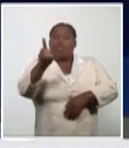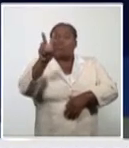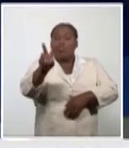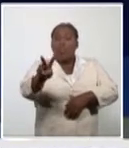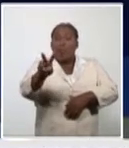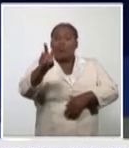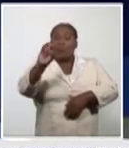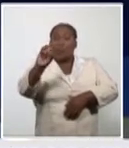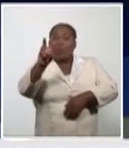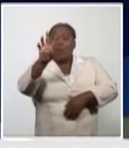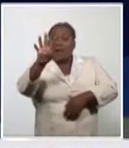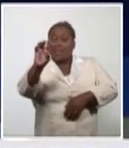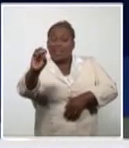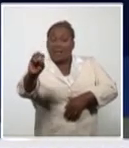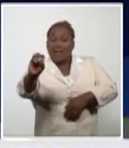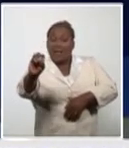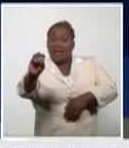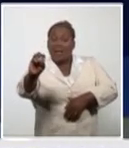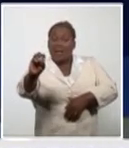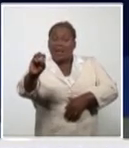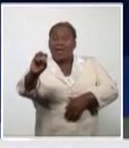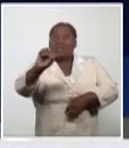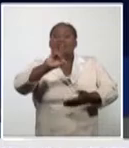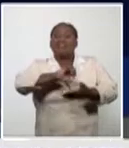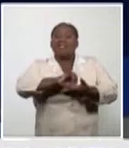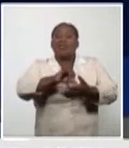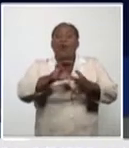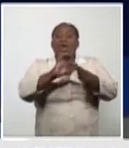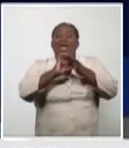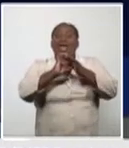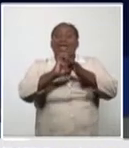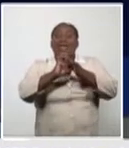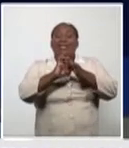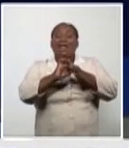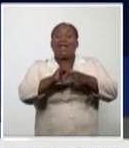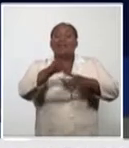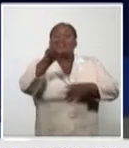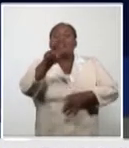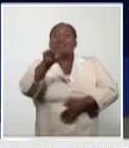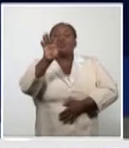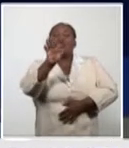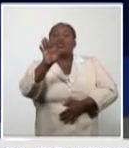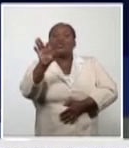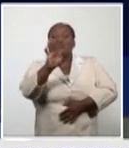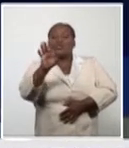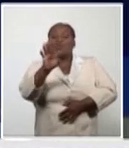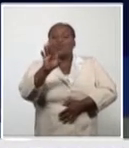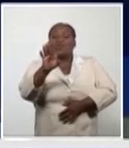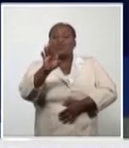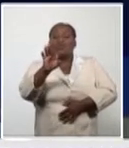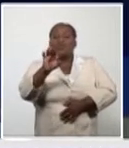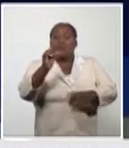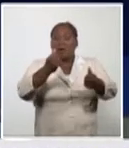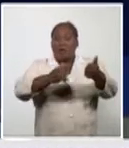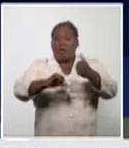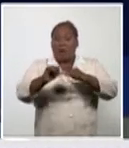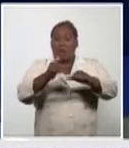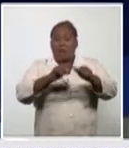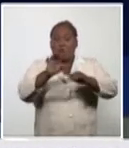Cuba, 373 at the Havana Lab, 240 at the laboratory in Villa